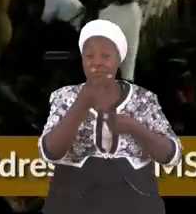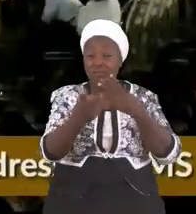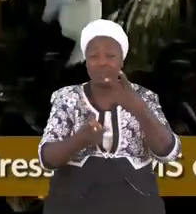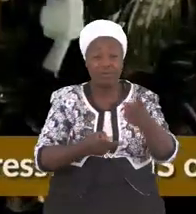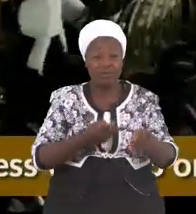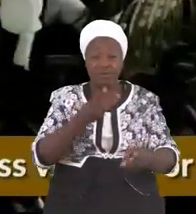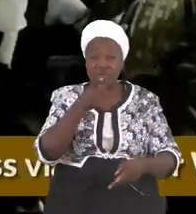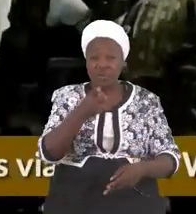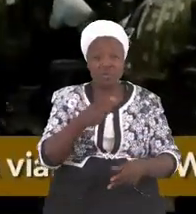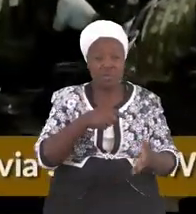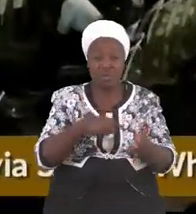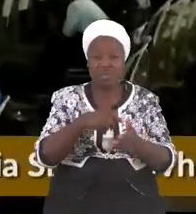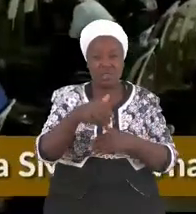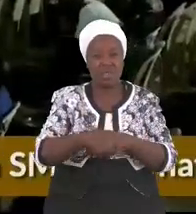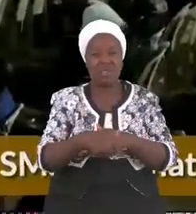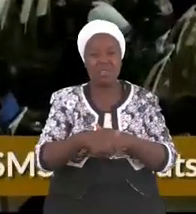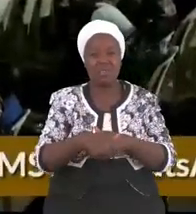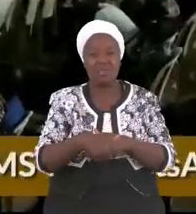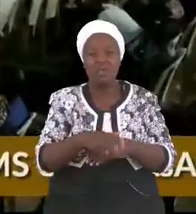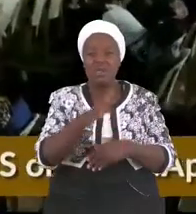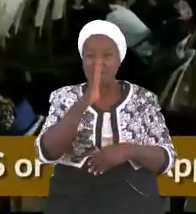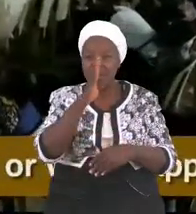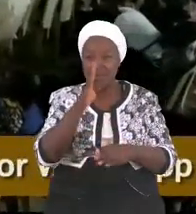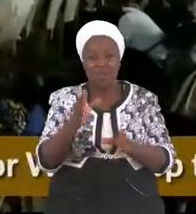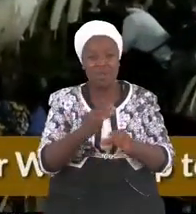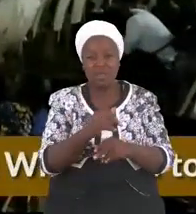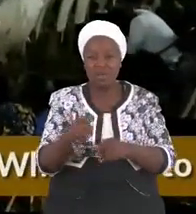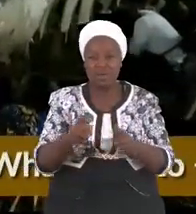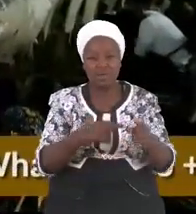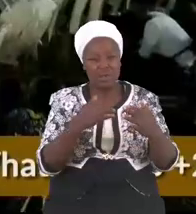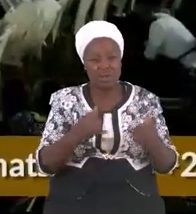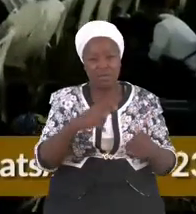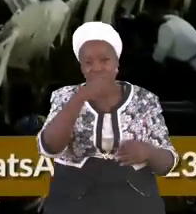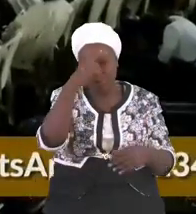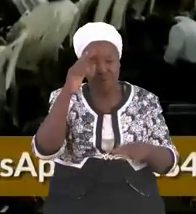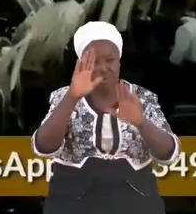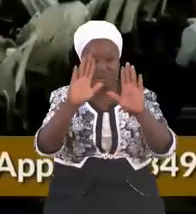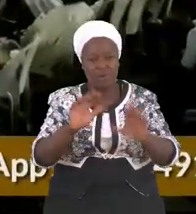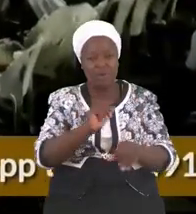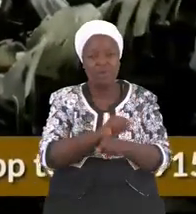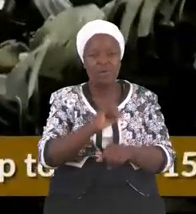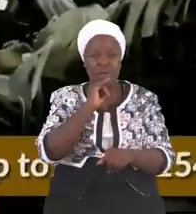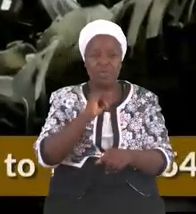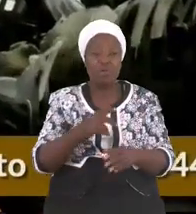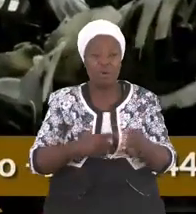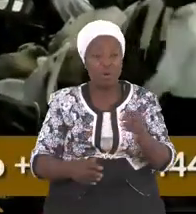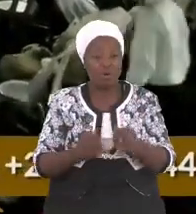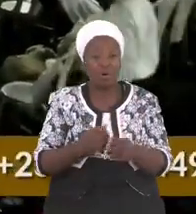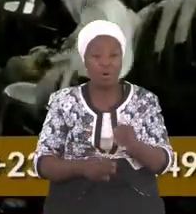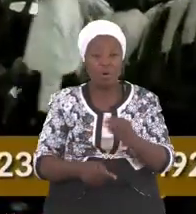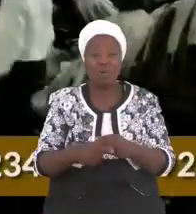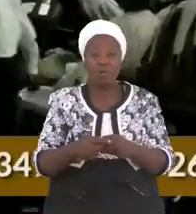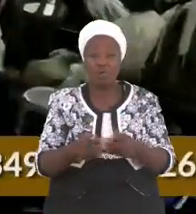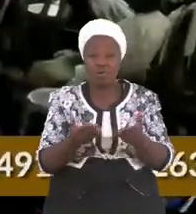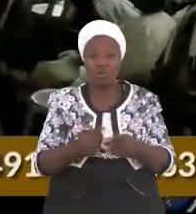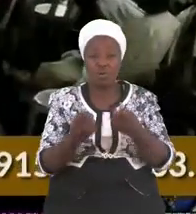Be getting ready now, because miracle is about to be released. Let's rise up as